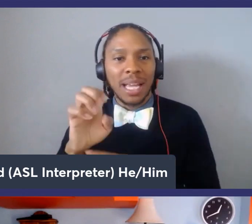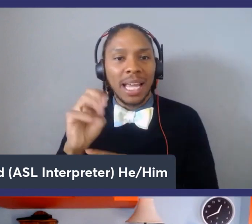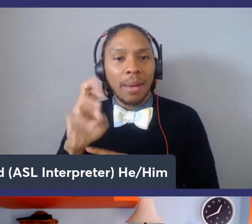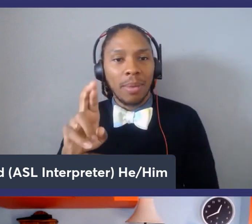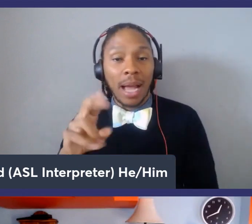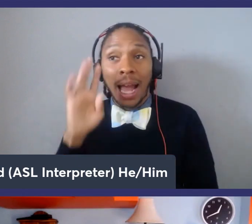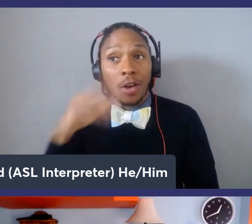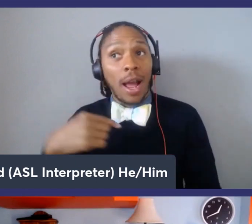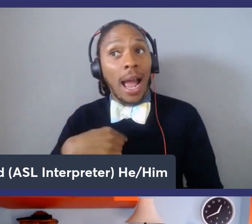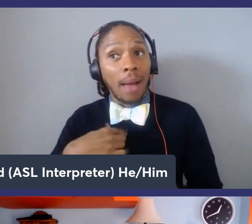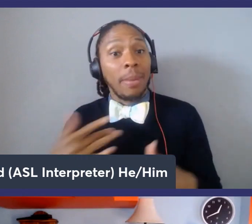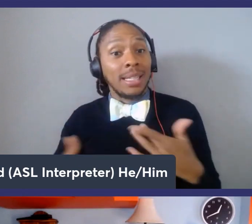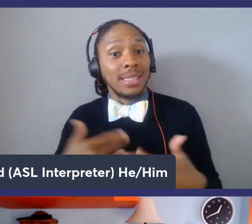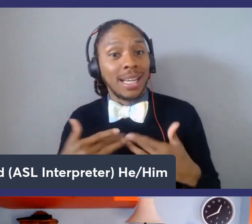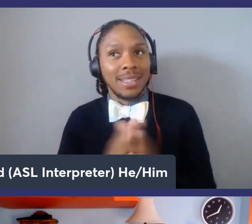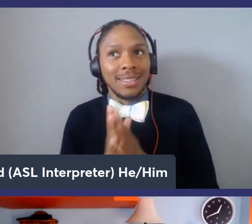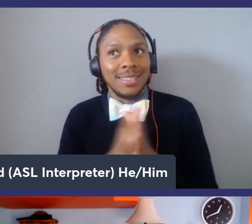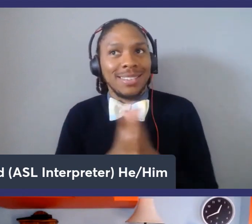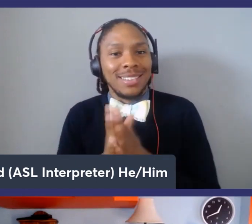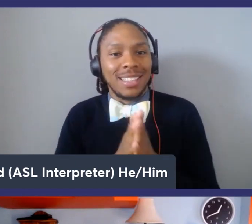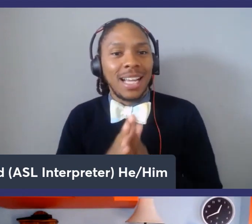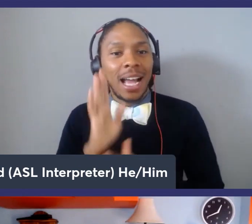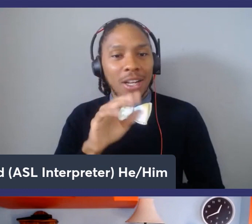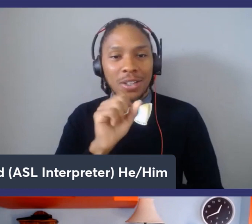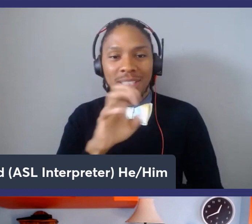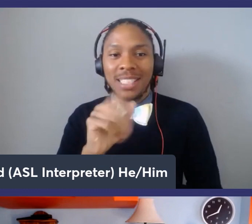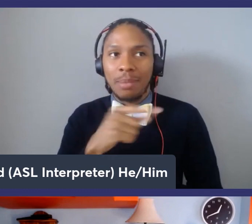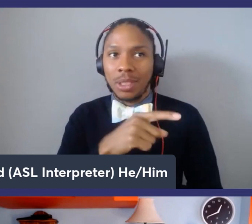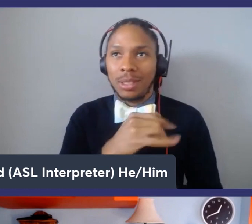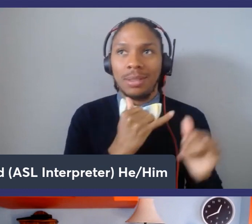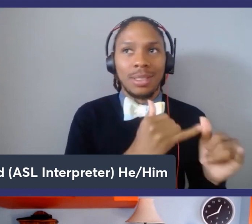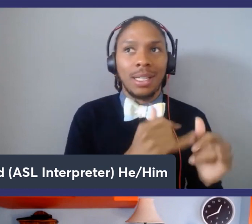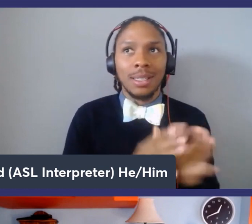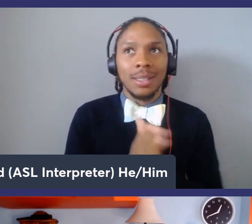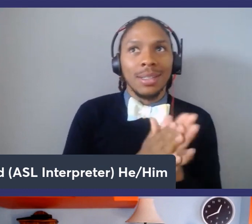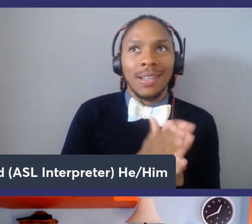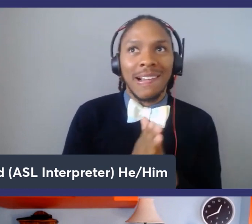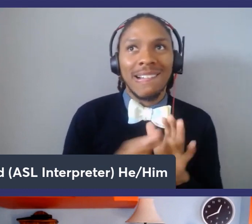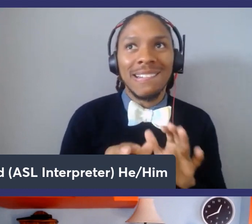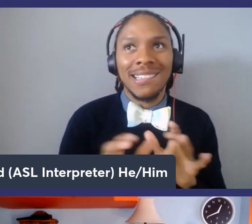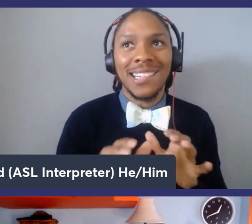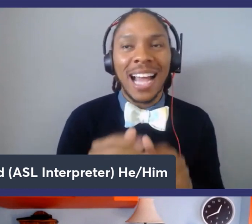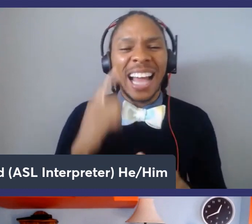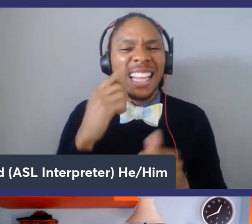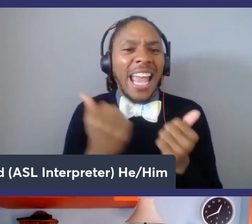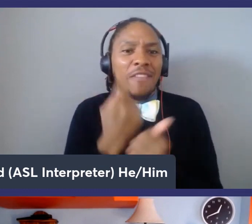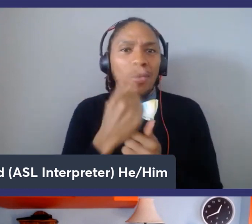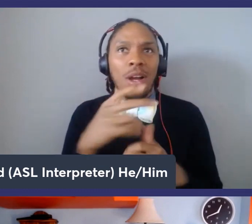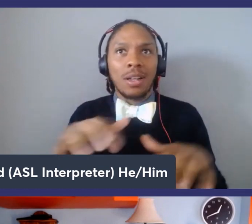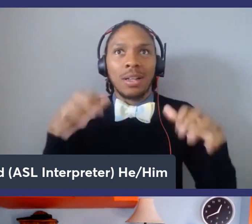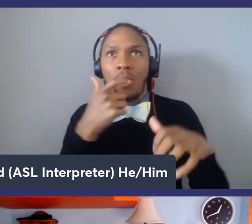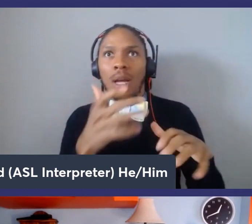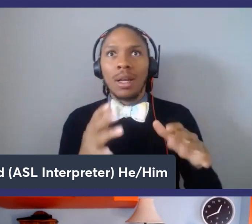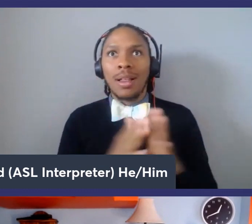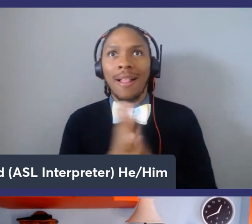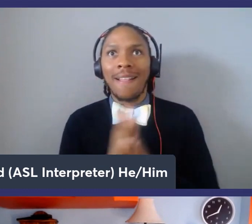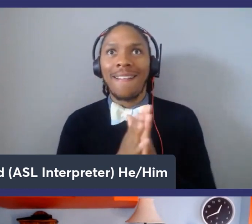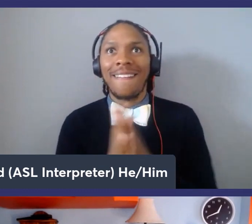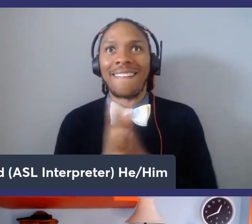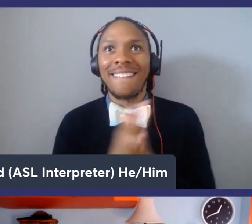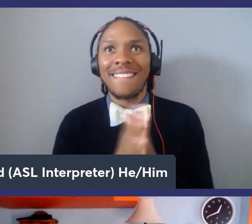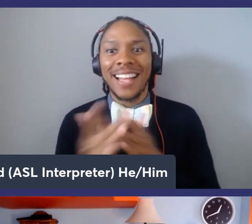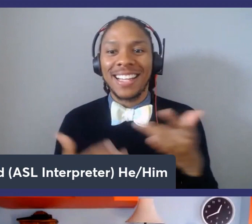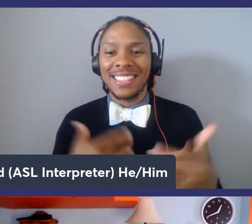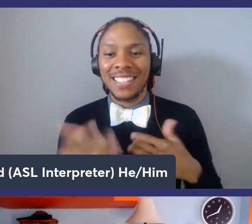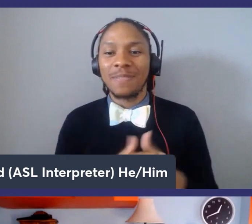I'm super excited about using it. I think Seema's excited about using it. I think everyone's excited about using it.